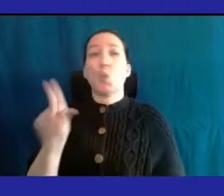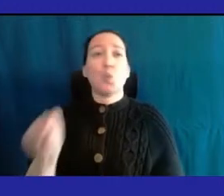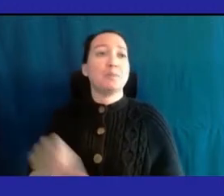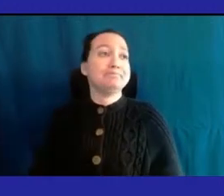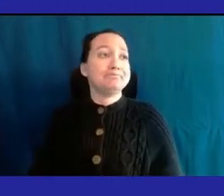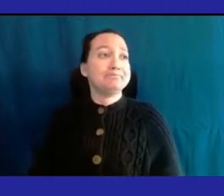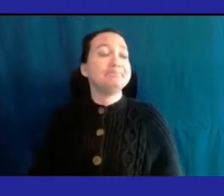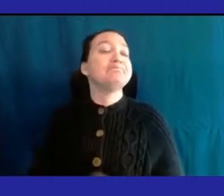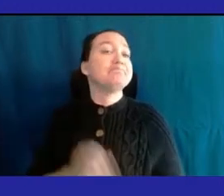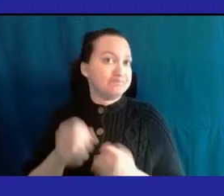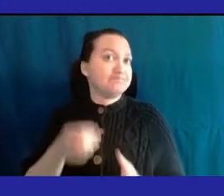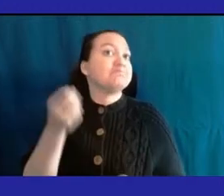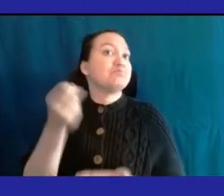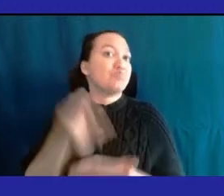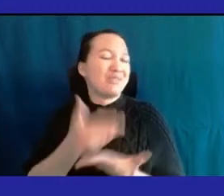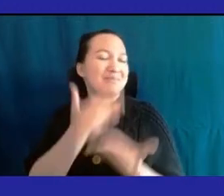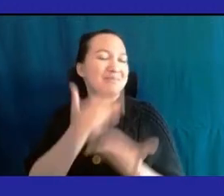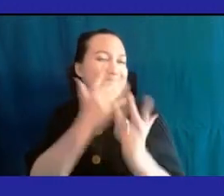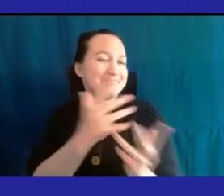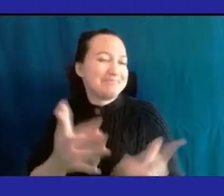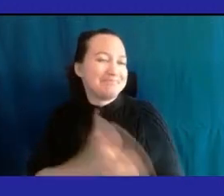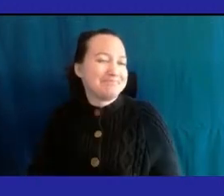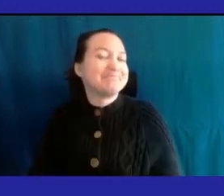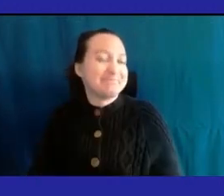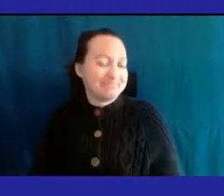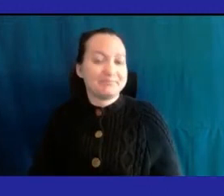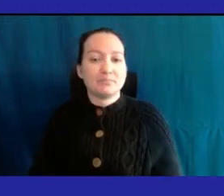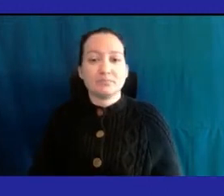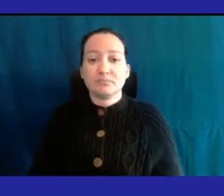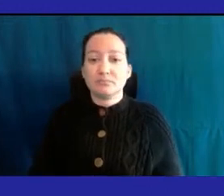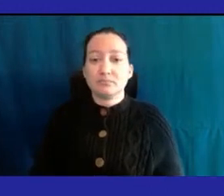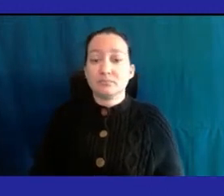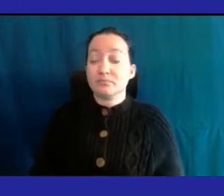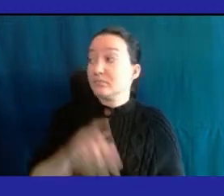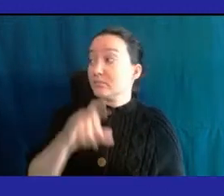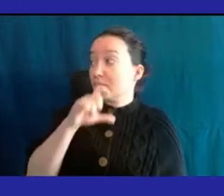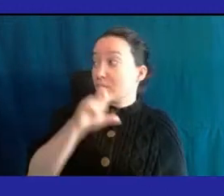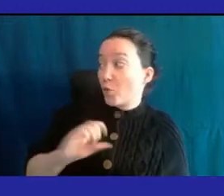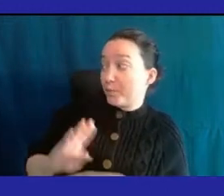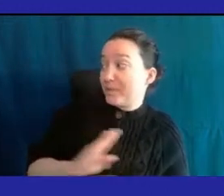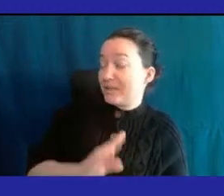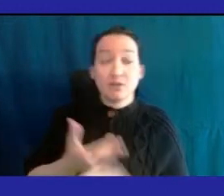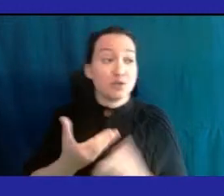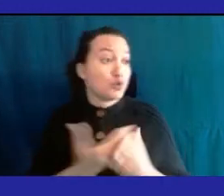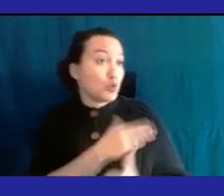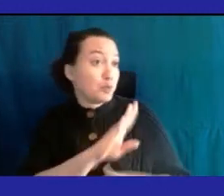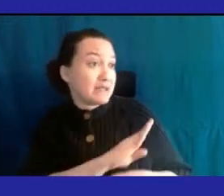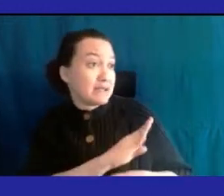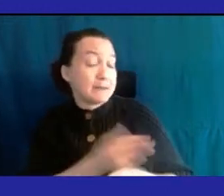So resolution approved. Thank you so much. Thank you. Thank you. Is there any old or new business to come before this